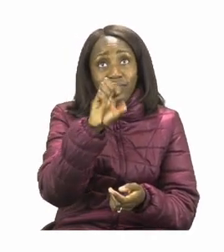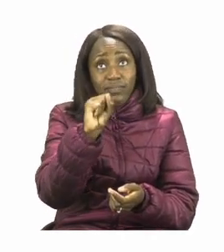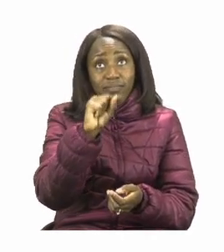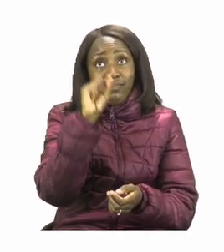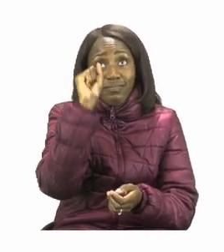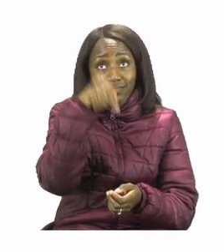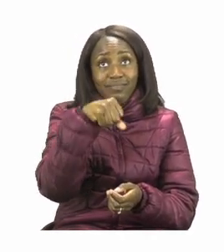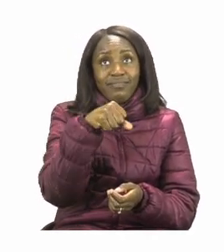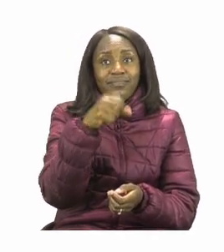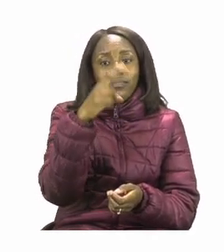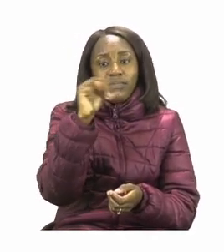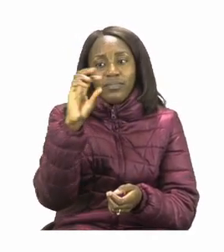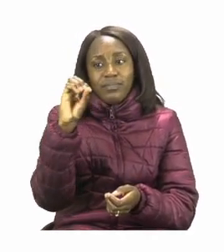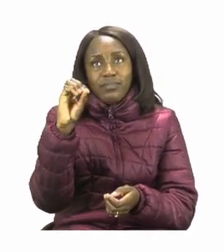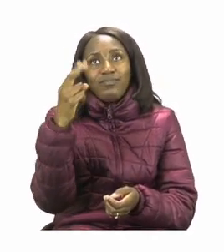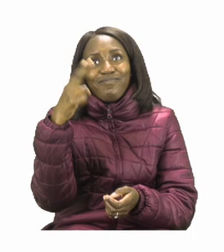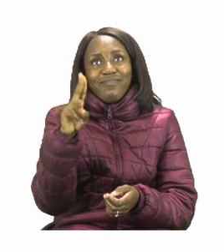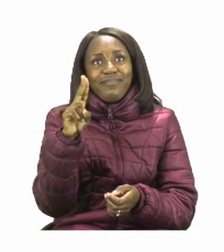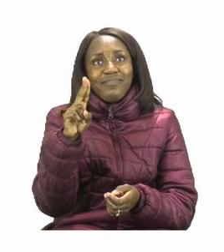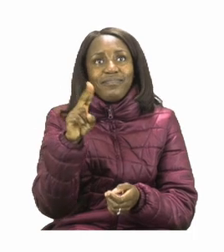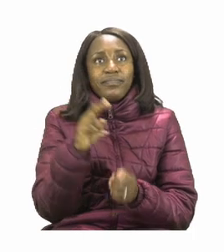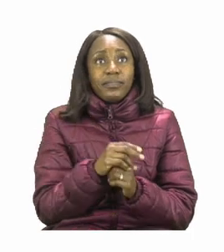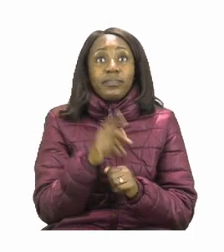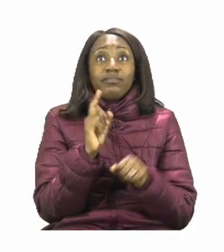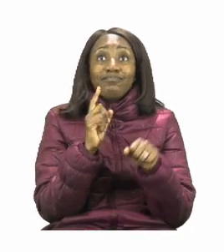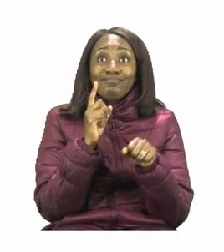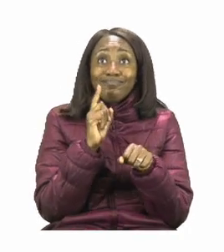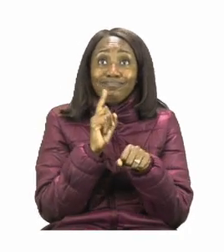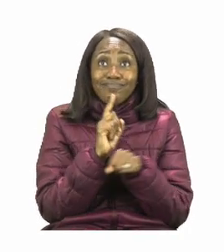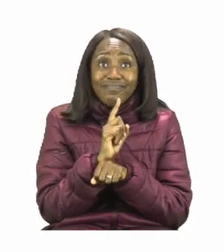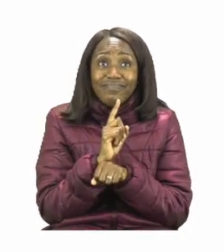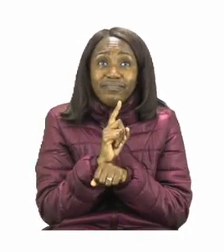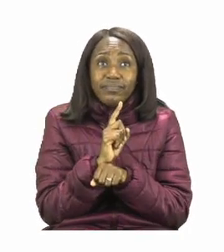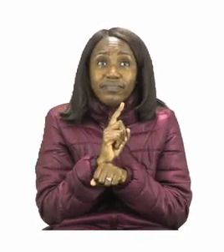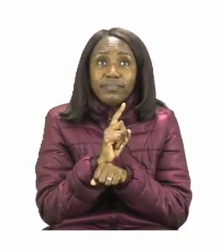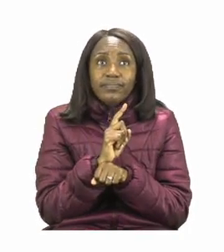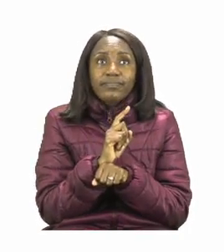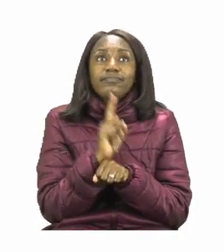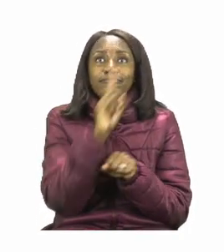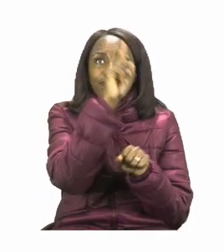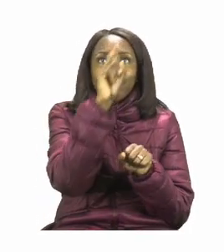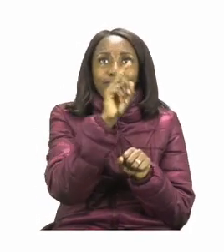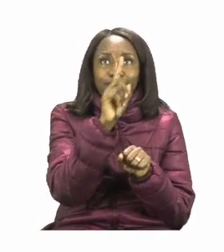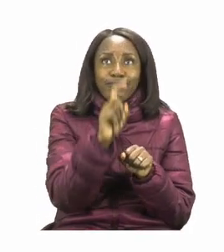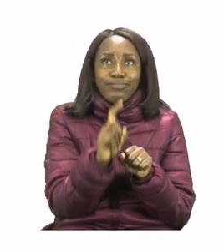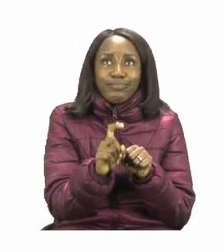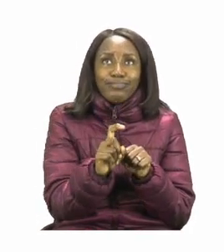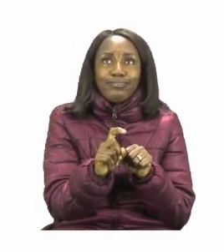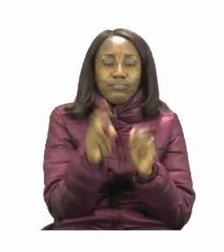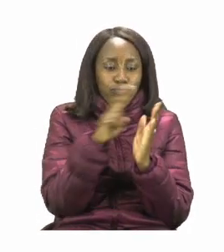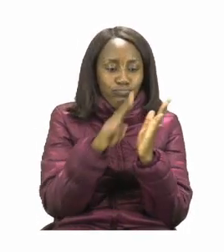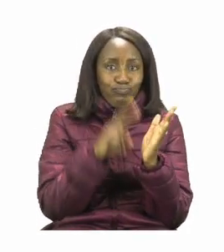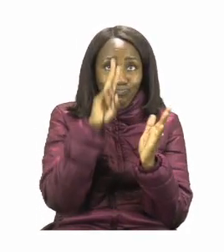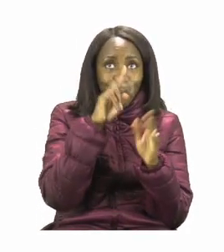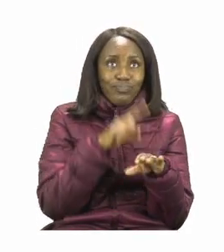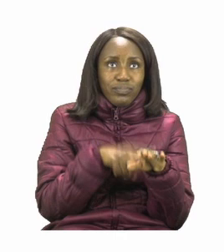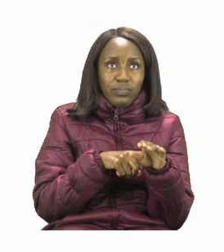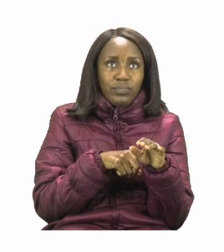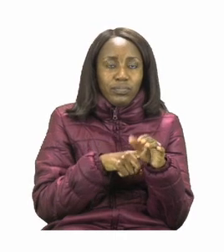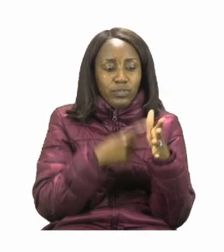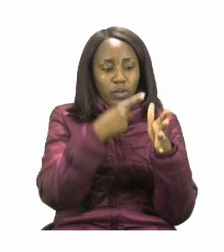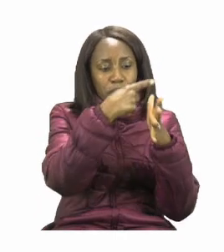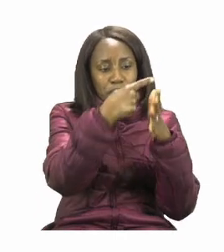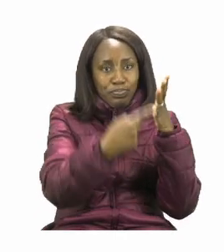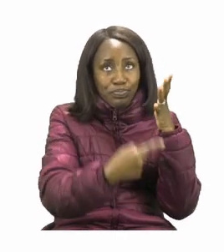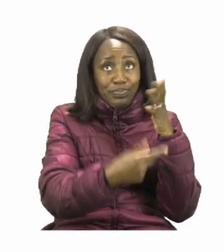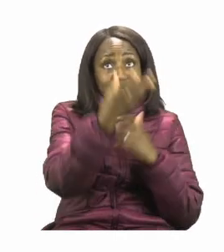no. But before you write, I want us to first read the questions twice, then go back into